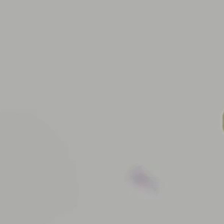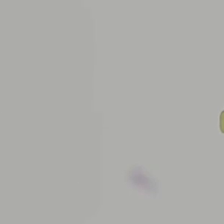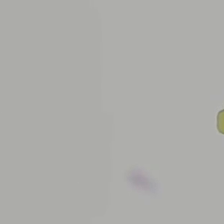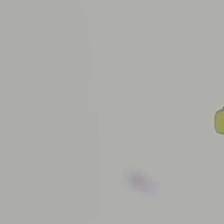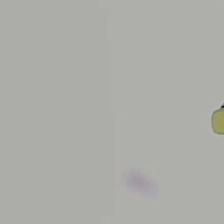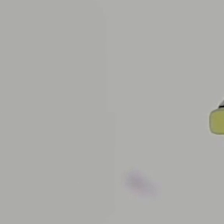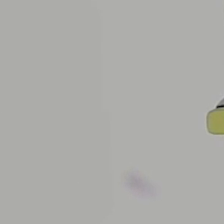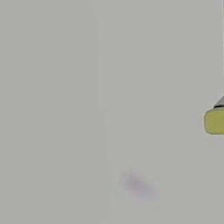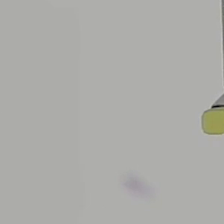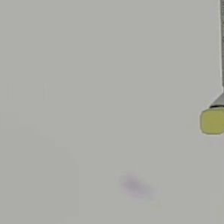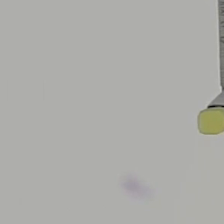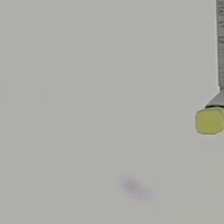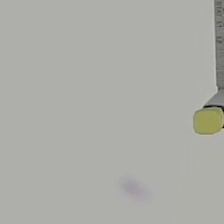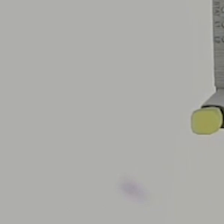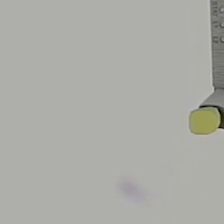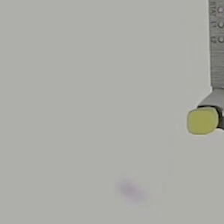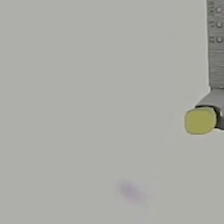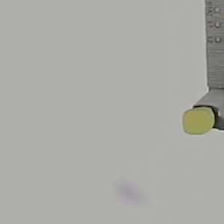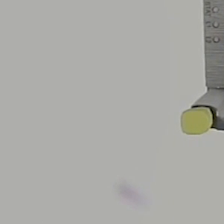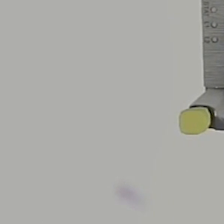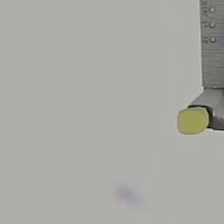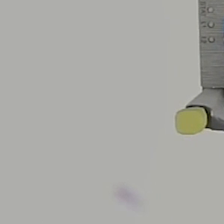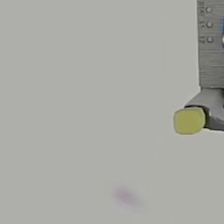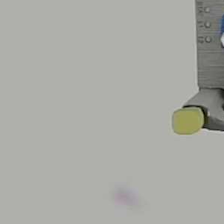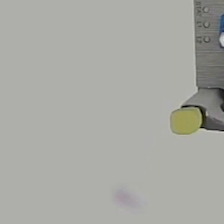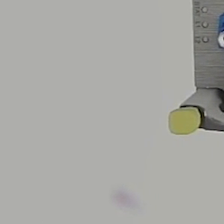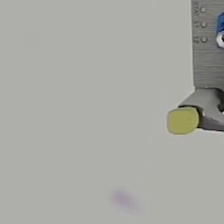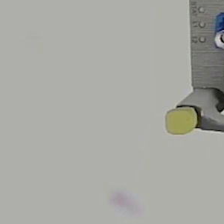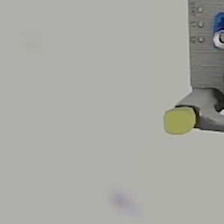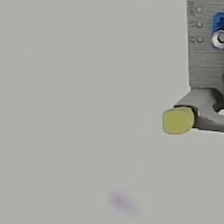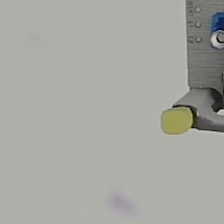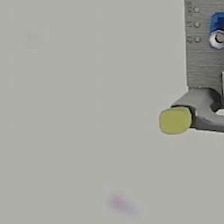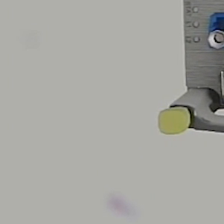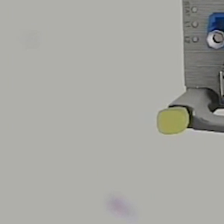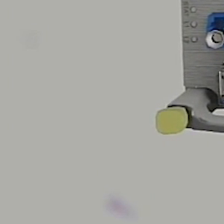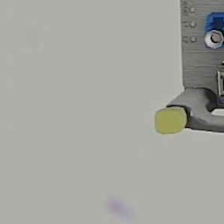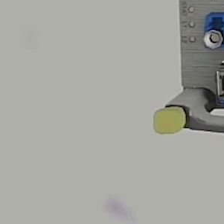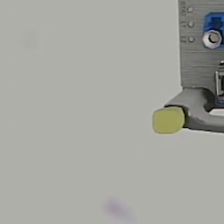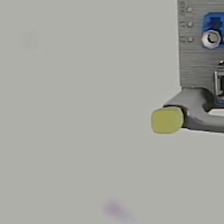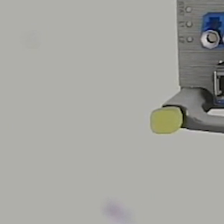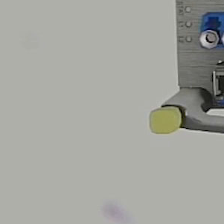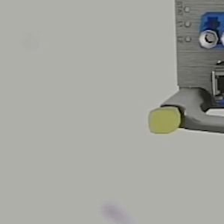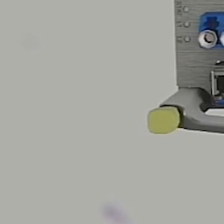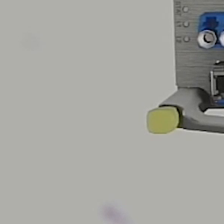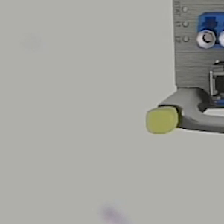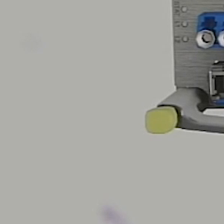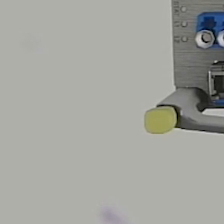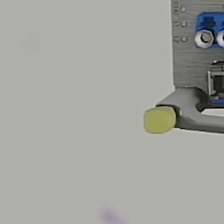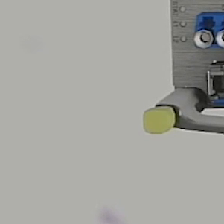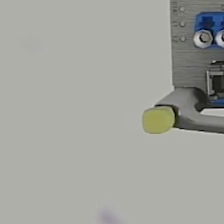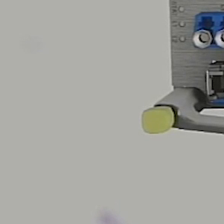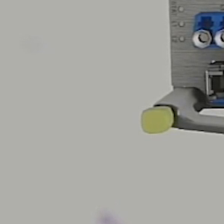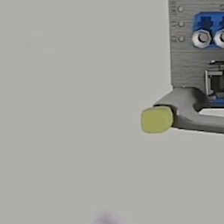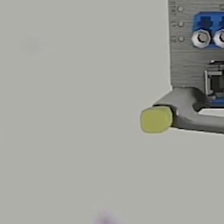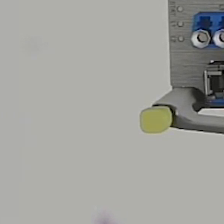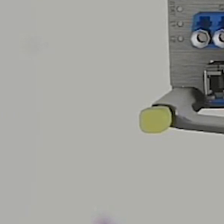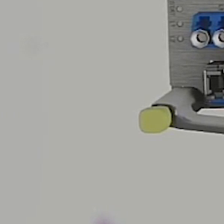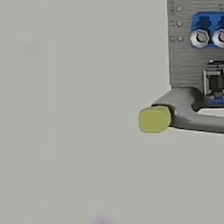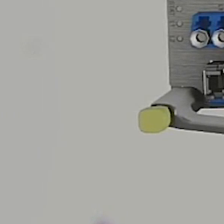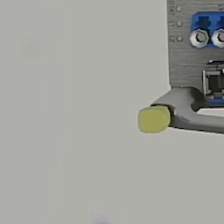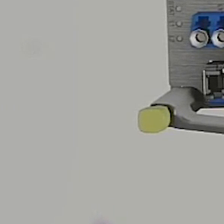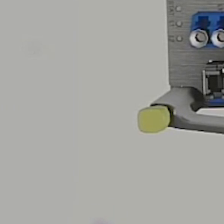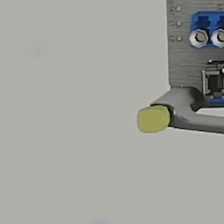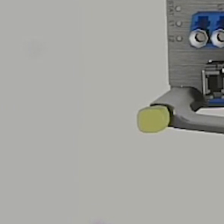MD02A, client side for 100 gigabit services and multiple 10 gigabit any services, WDM side,